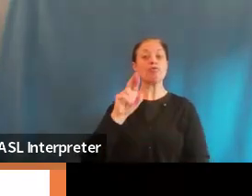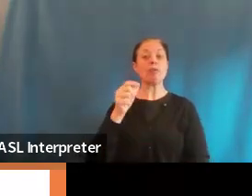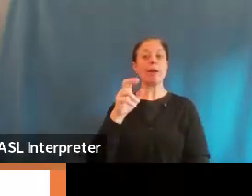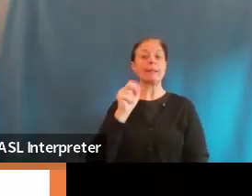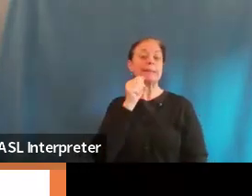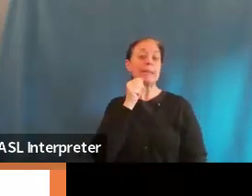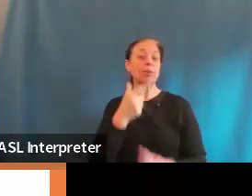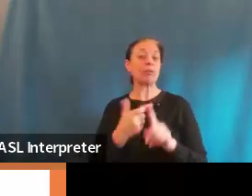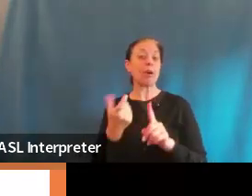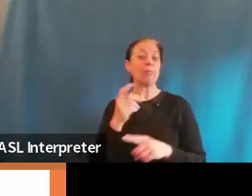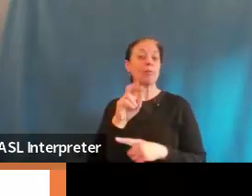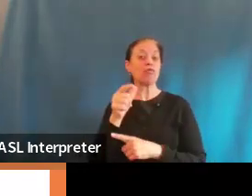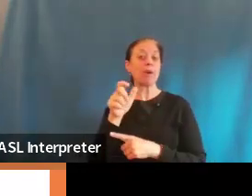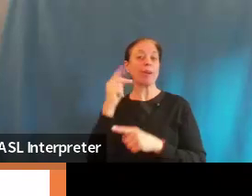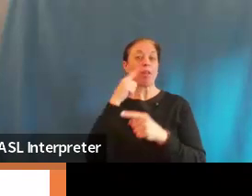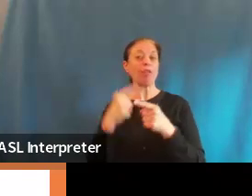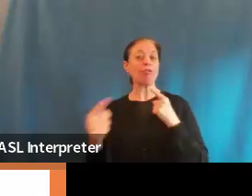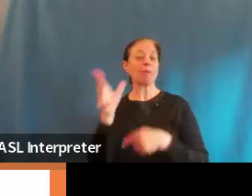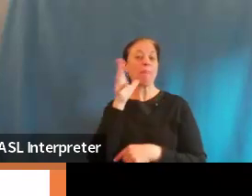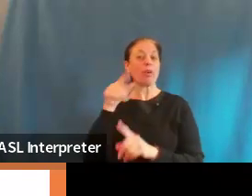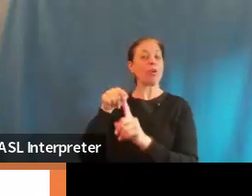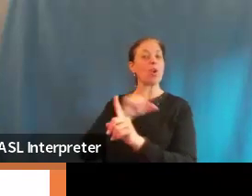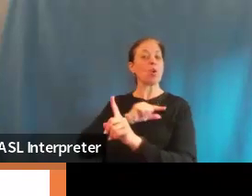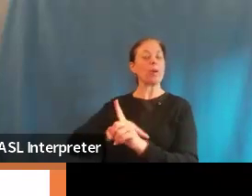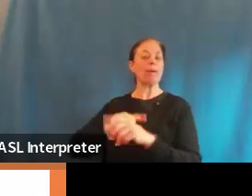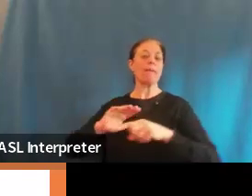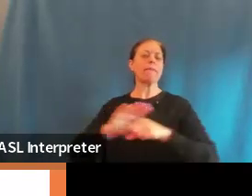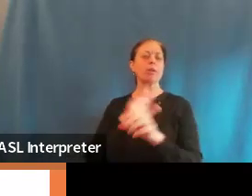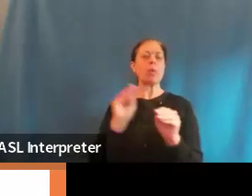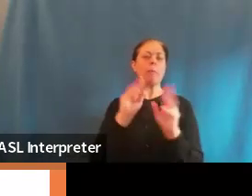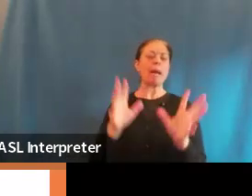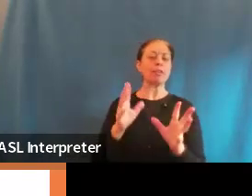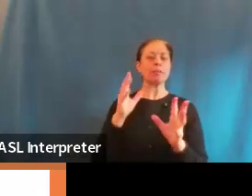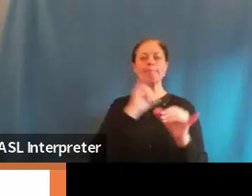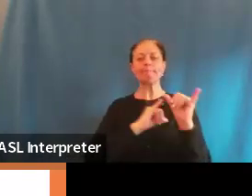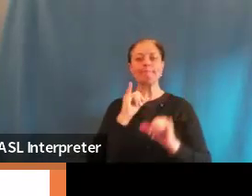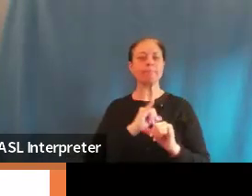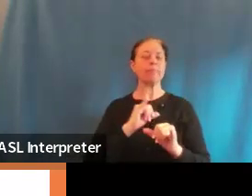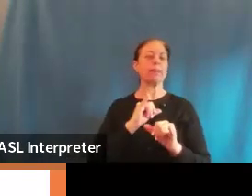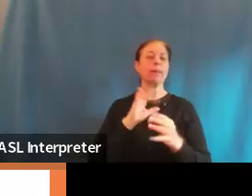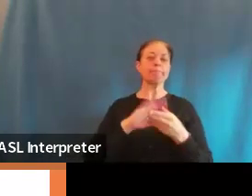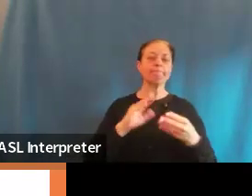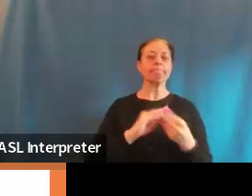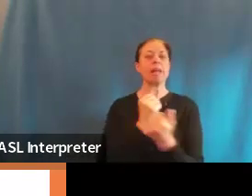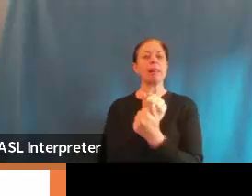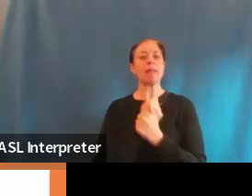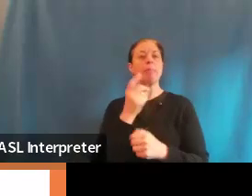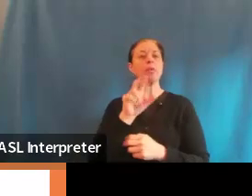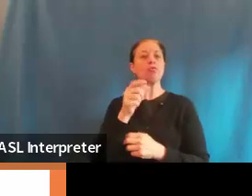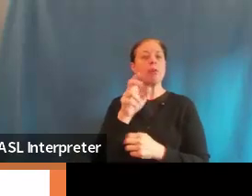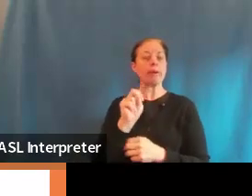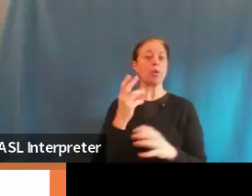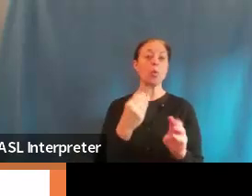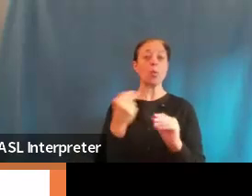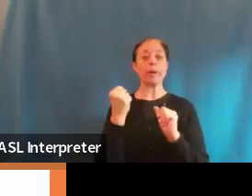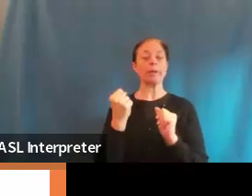from his dragon-allergic mother, the queen. Filled with magical mishaps, castle antics, and lovable dragon who